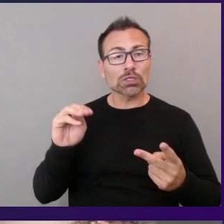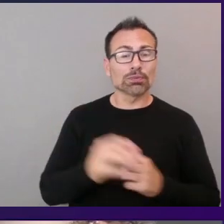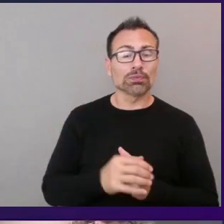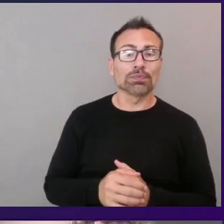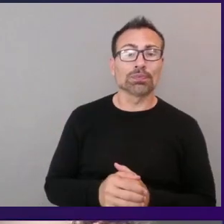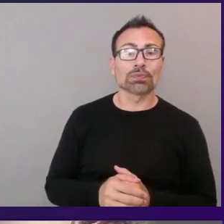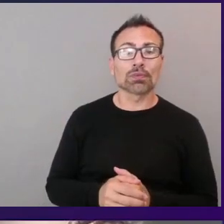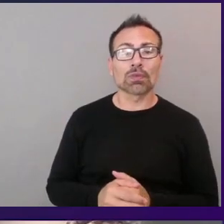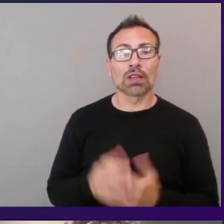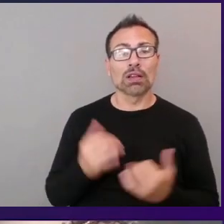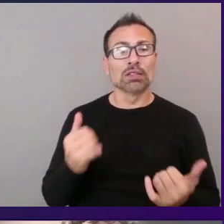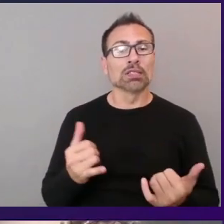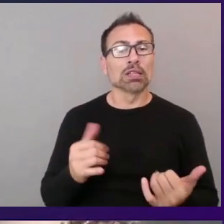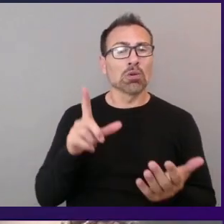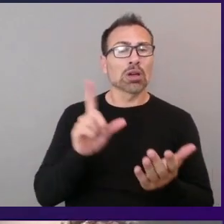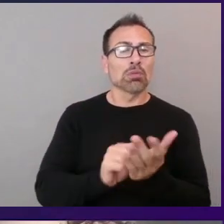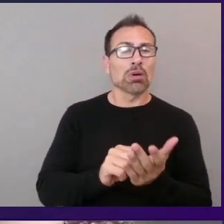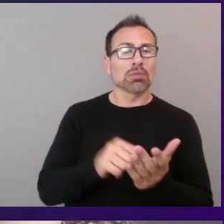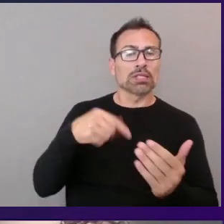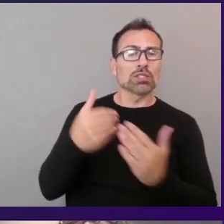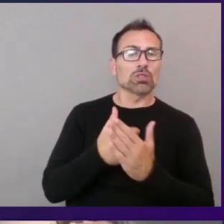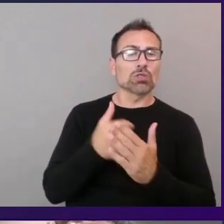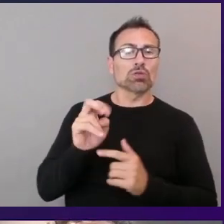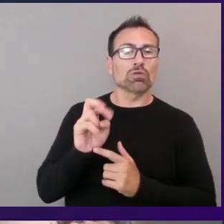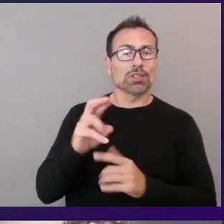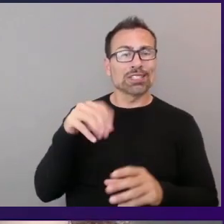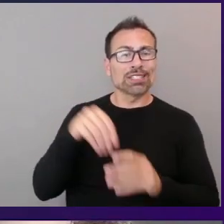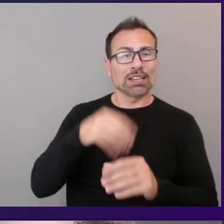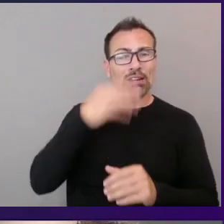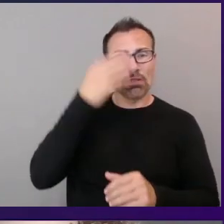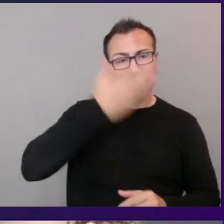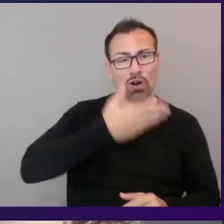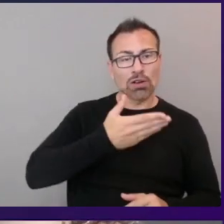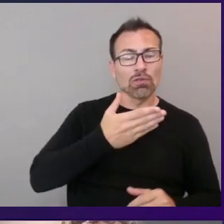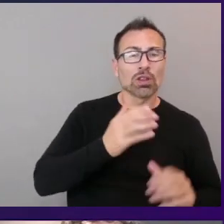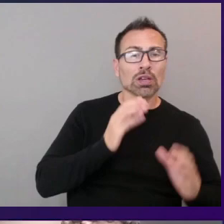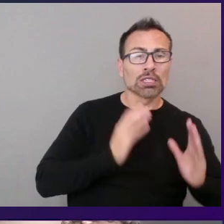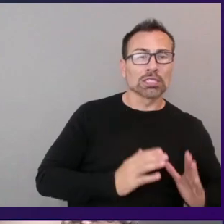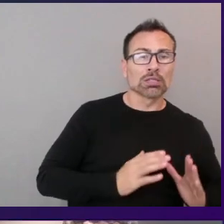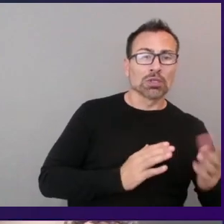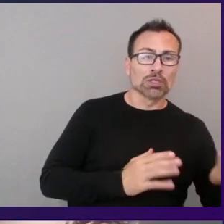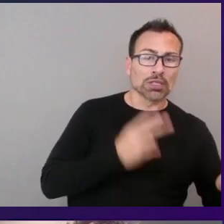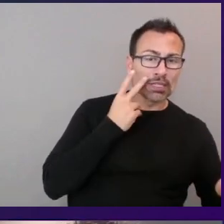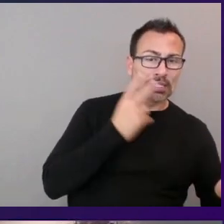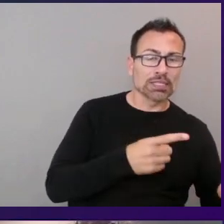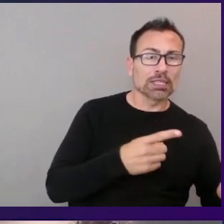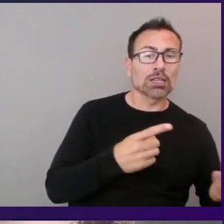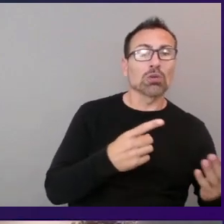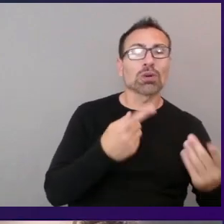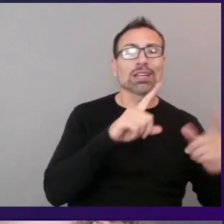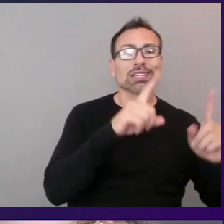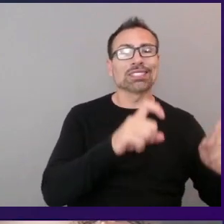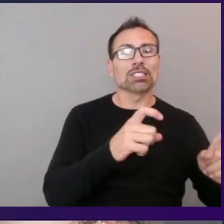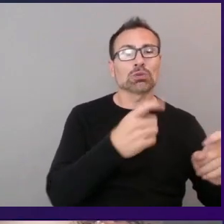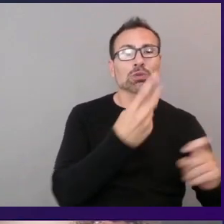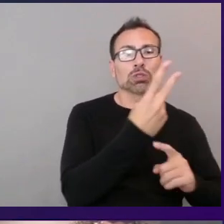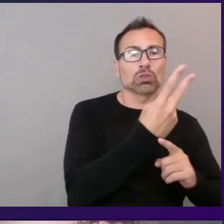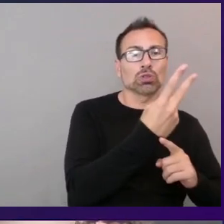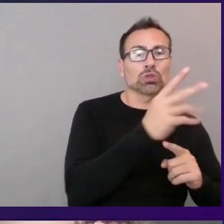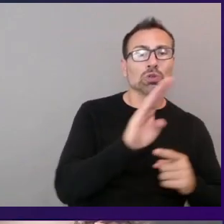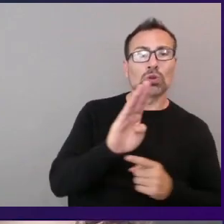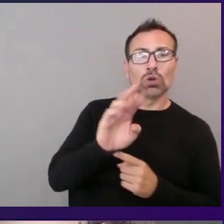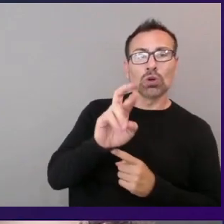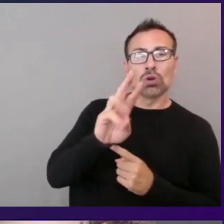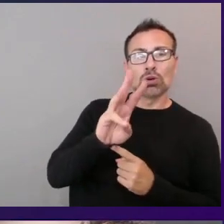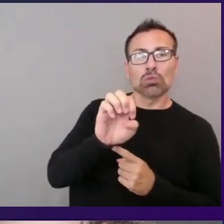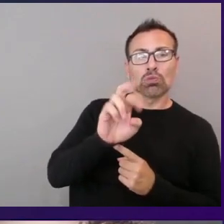version in the front end, and let's test it using two browsers with two different users. So the left users create